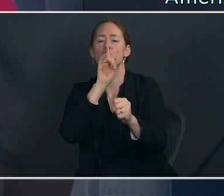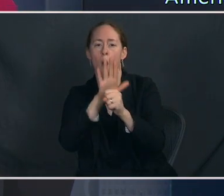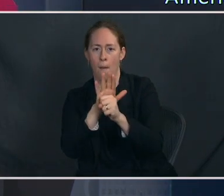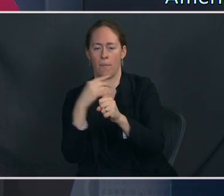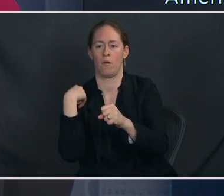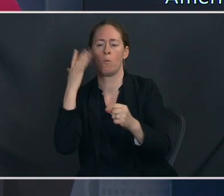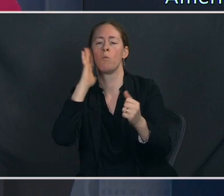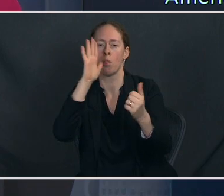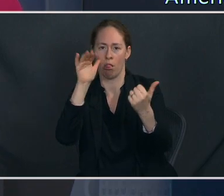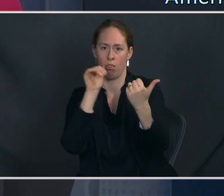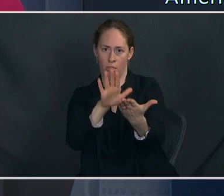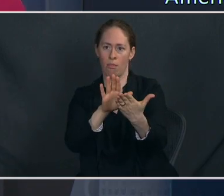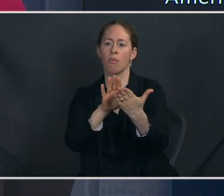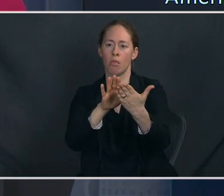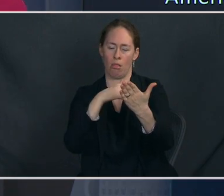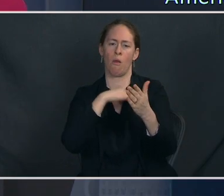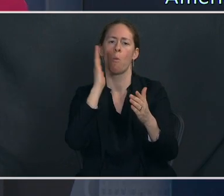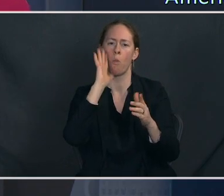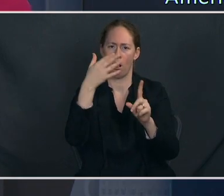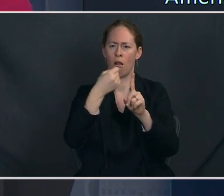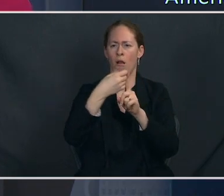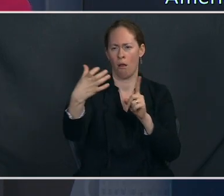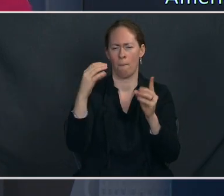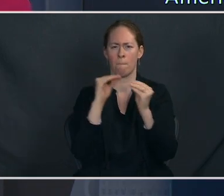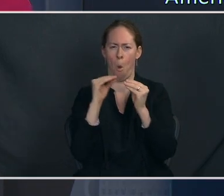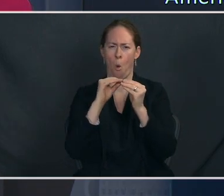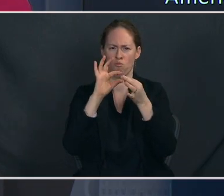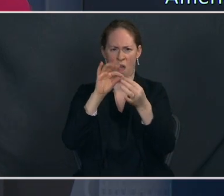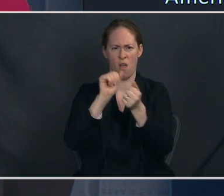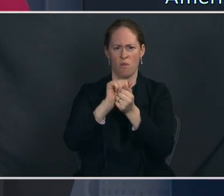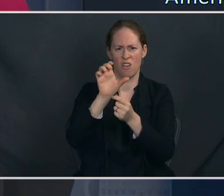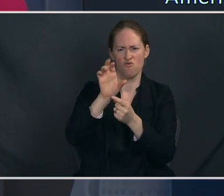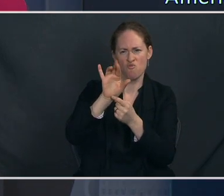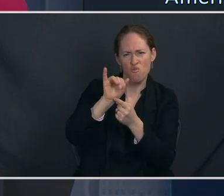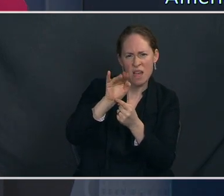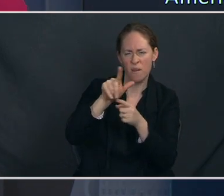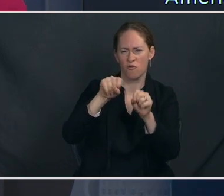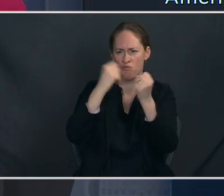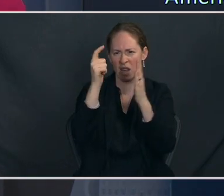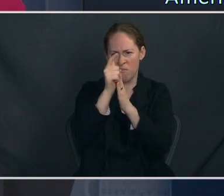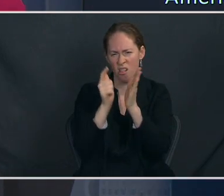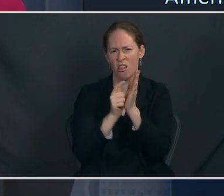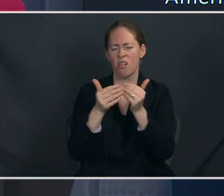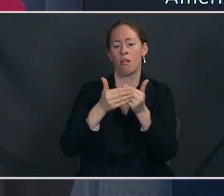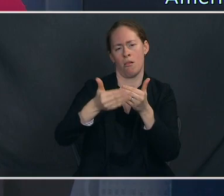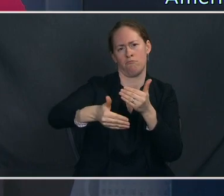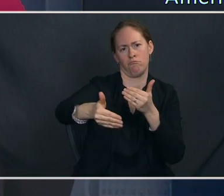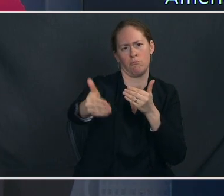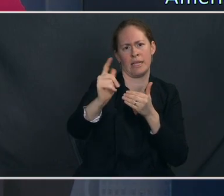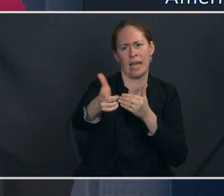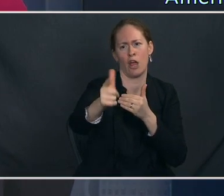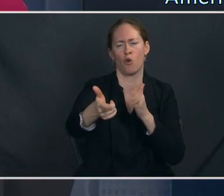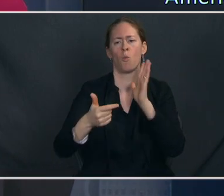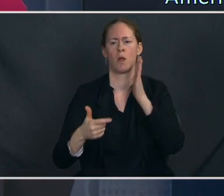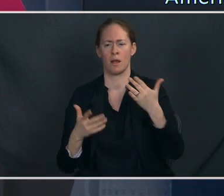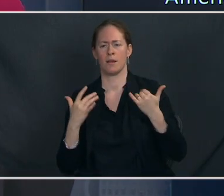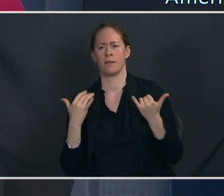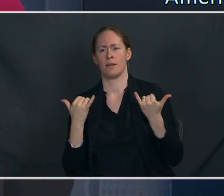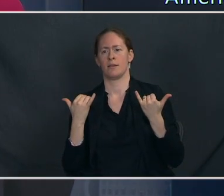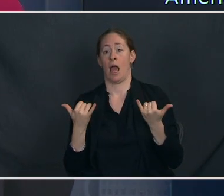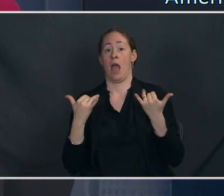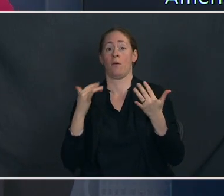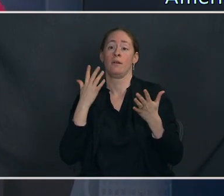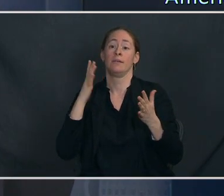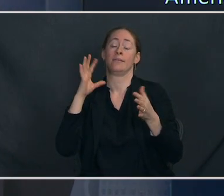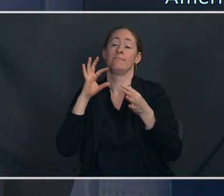more to say on criminal justice in the coming weeks, including on matters related to policing. So please